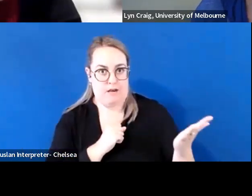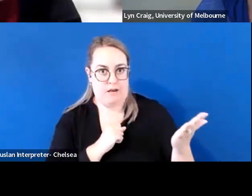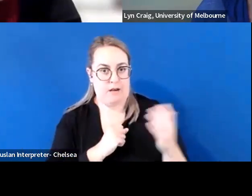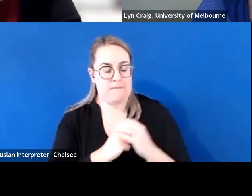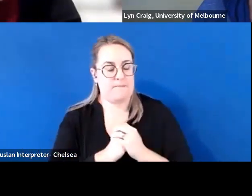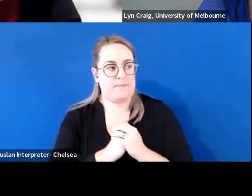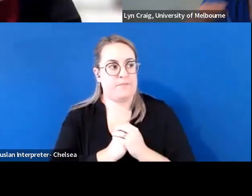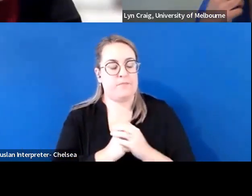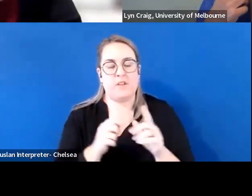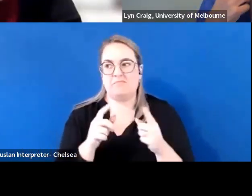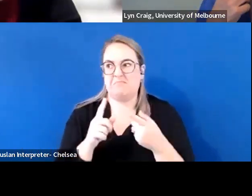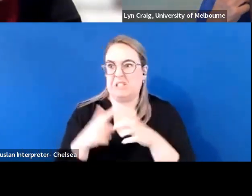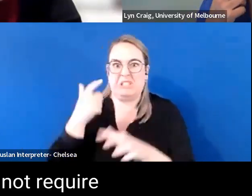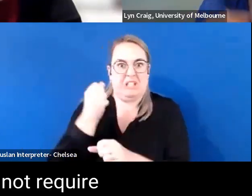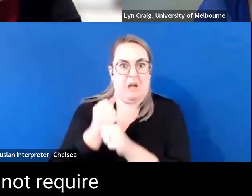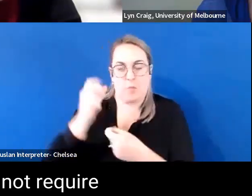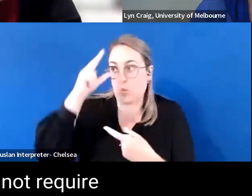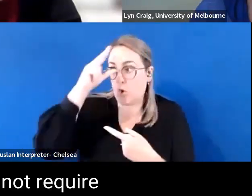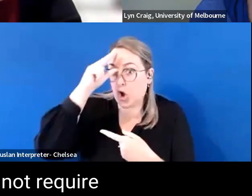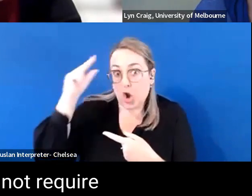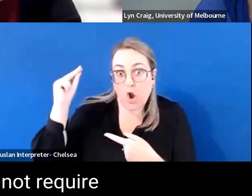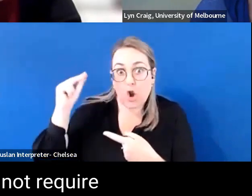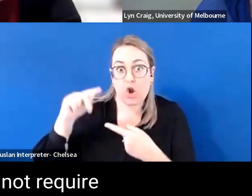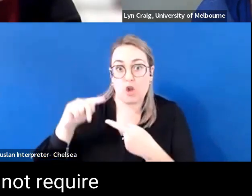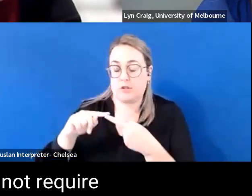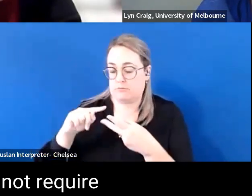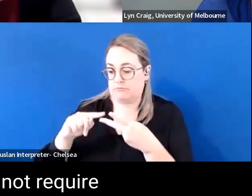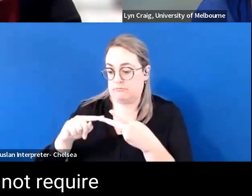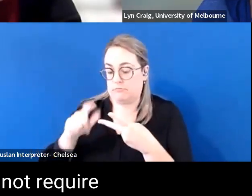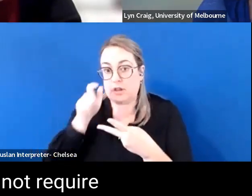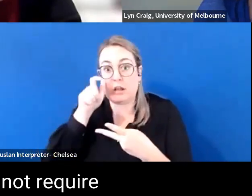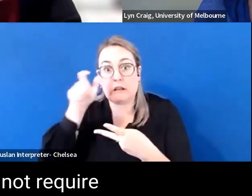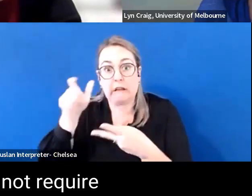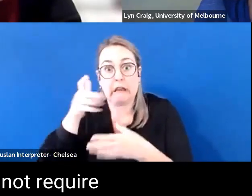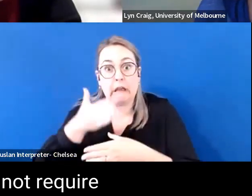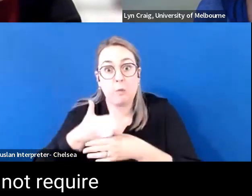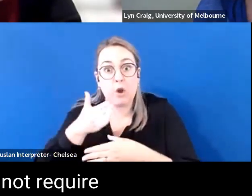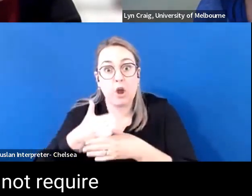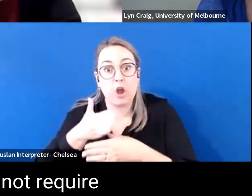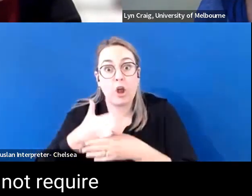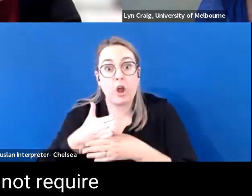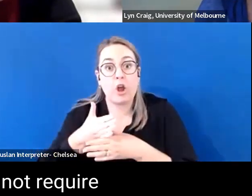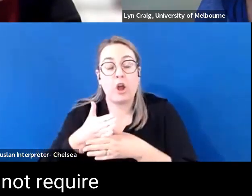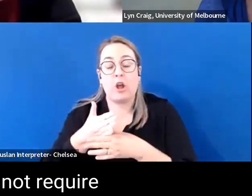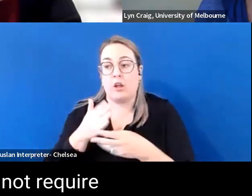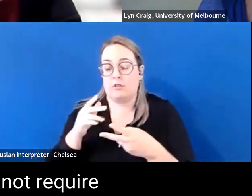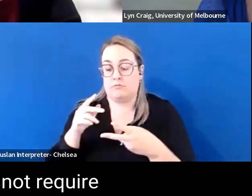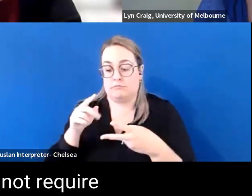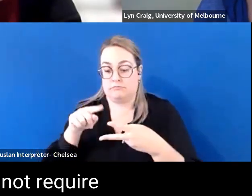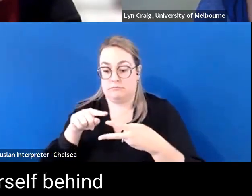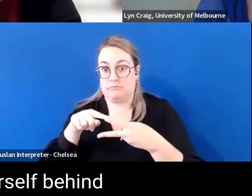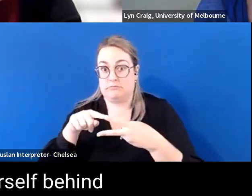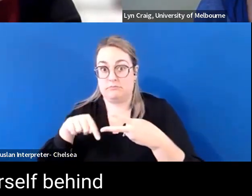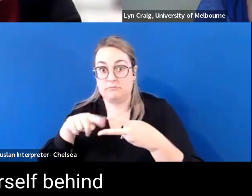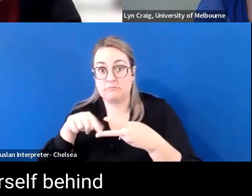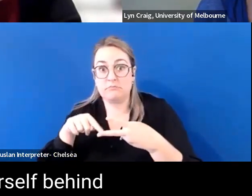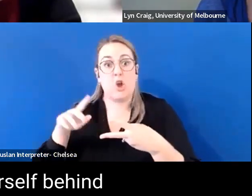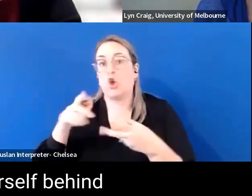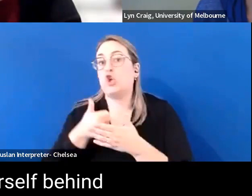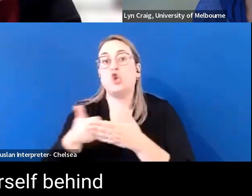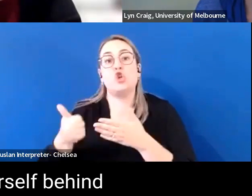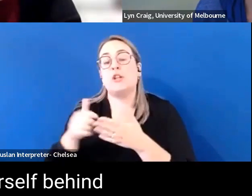roles like nursing and care work that used to be not require you to run up HECS debt or